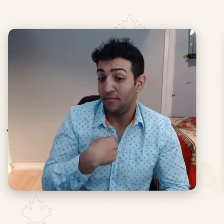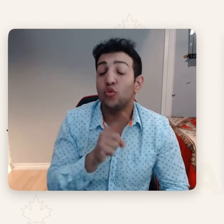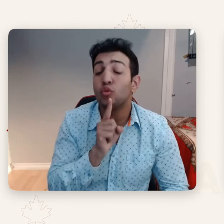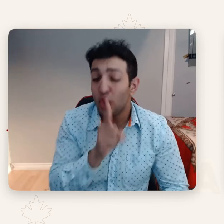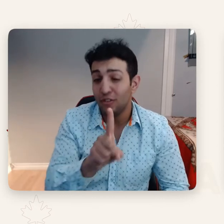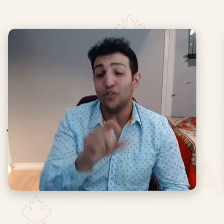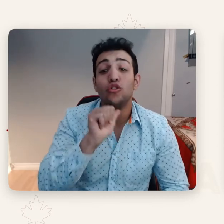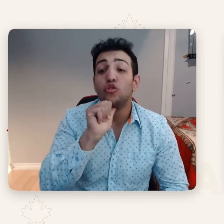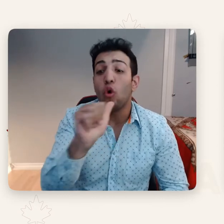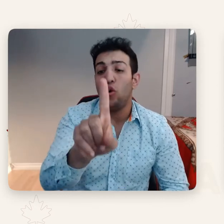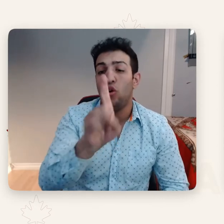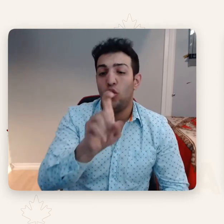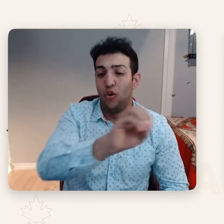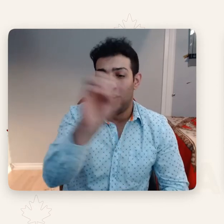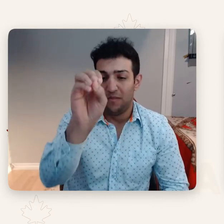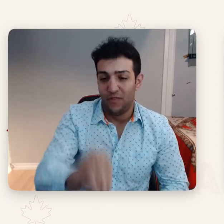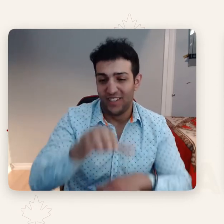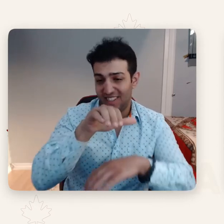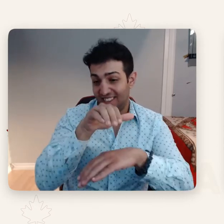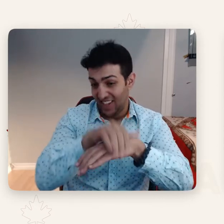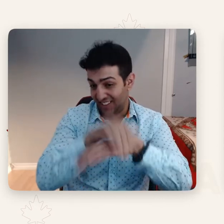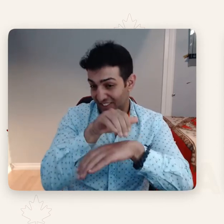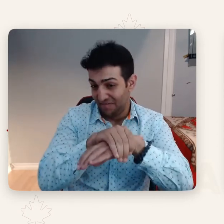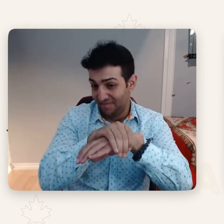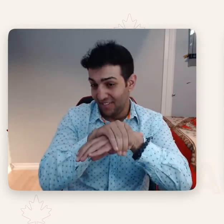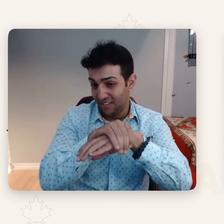It is tough for me to really